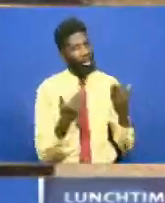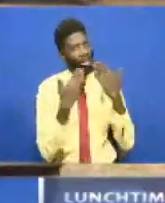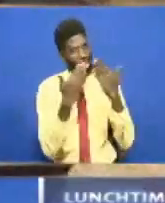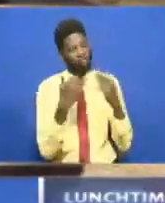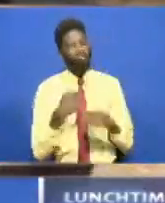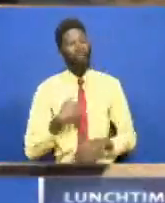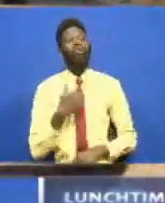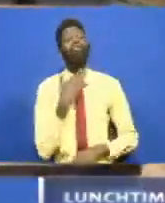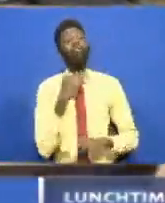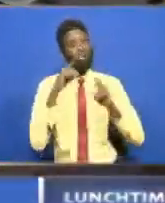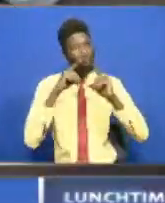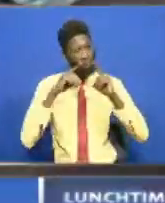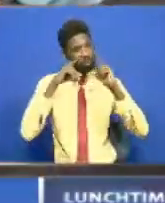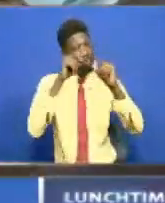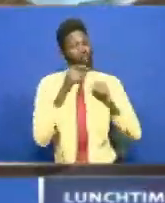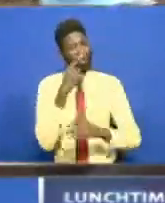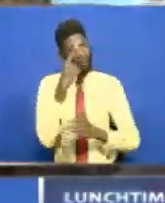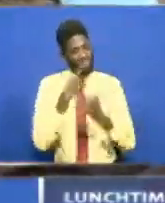say is that